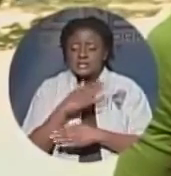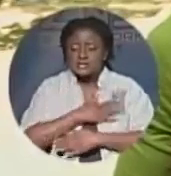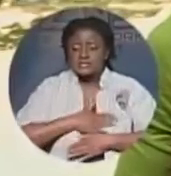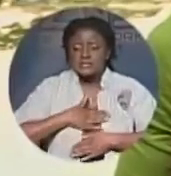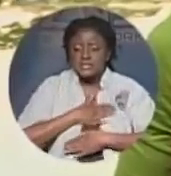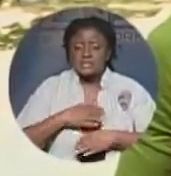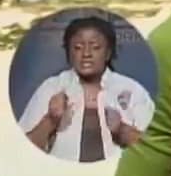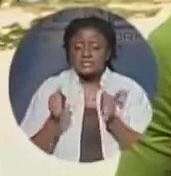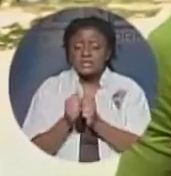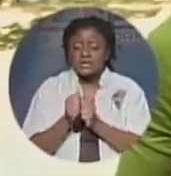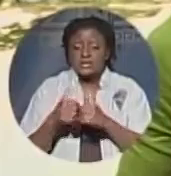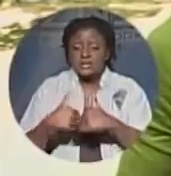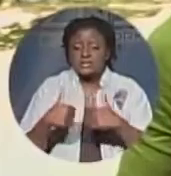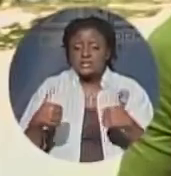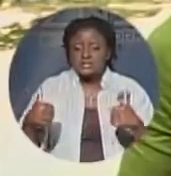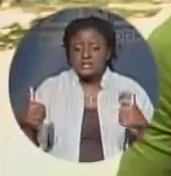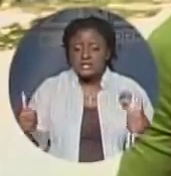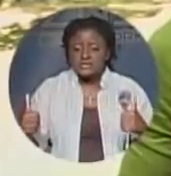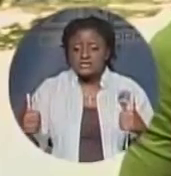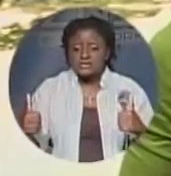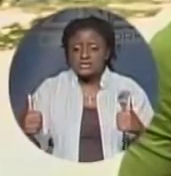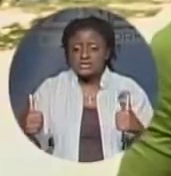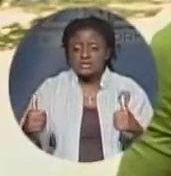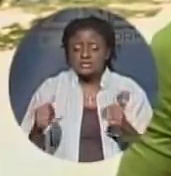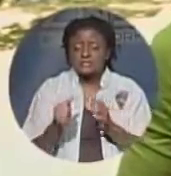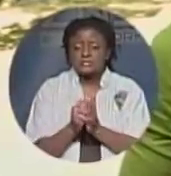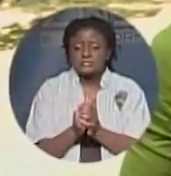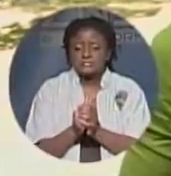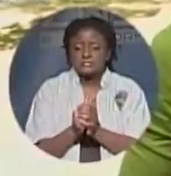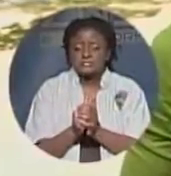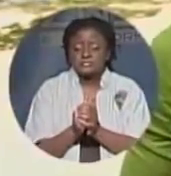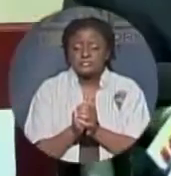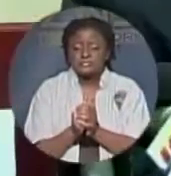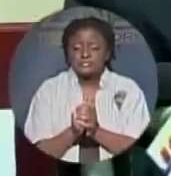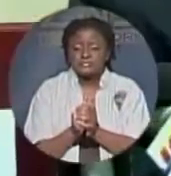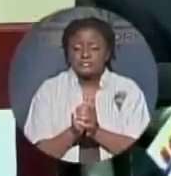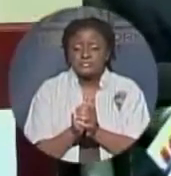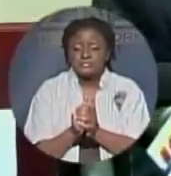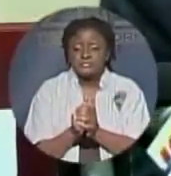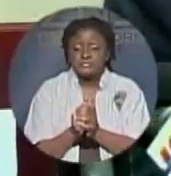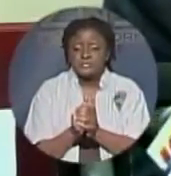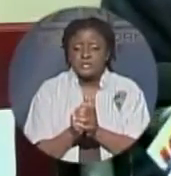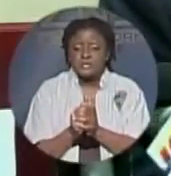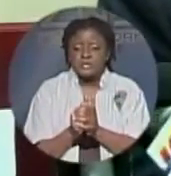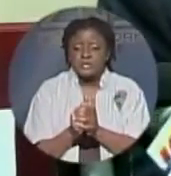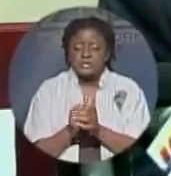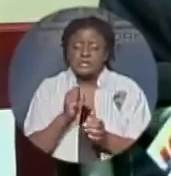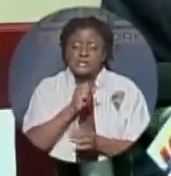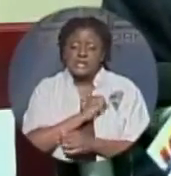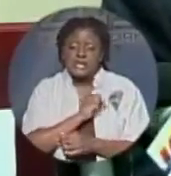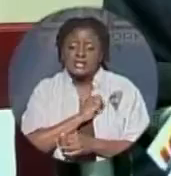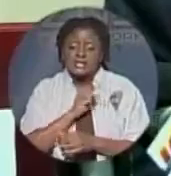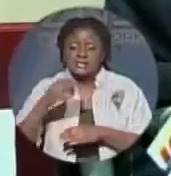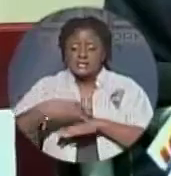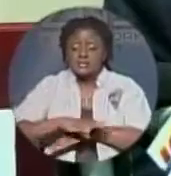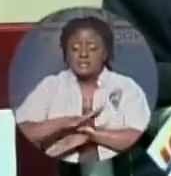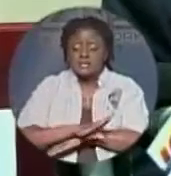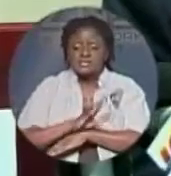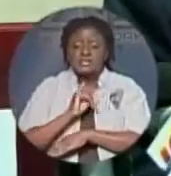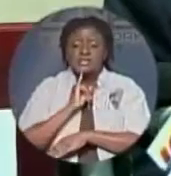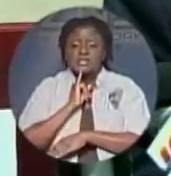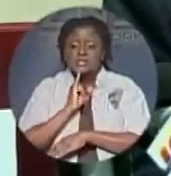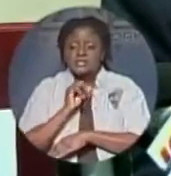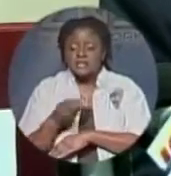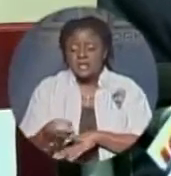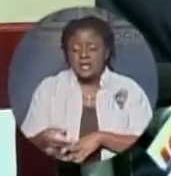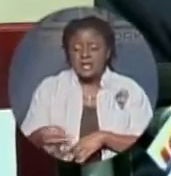and is encouraging Bahamians to be a little bit more reasonable with their expectations. But as we all know, Saunders Beach is an extraordinarily high energy